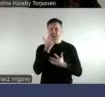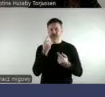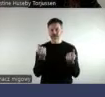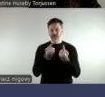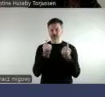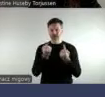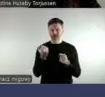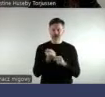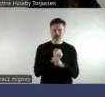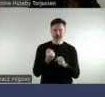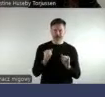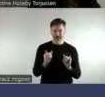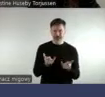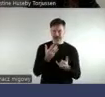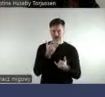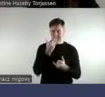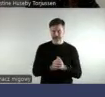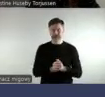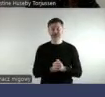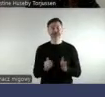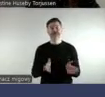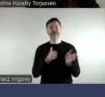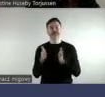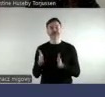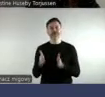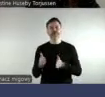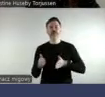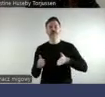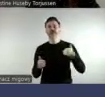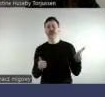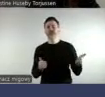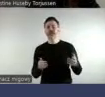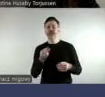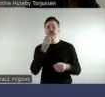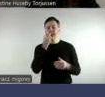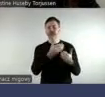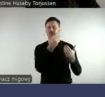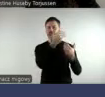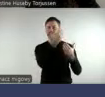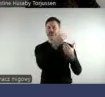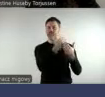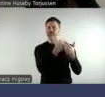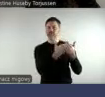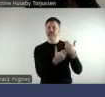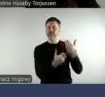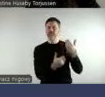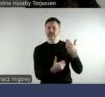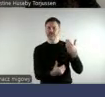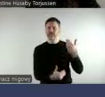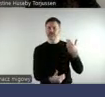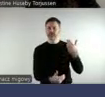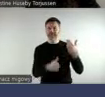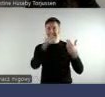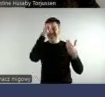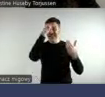hand represent more than one unit. For instance, we have 3 police districts, we have 3 civil